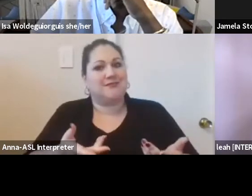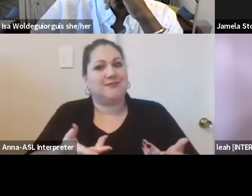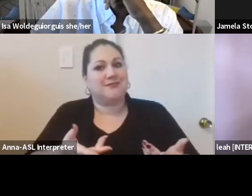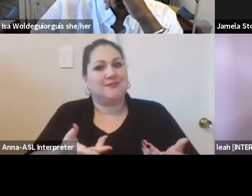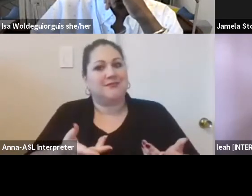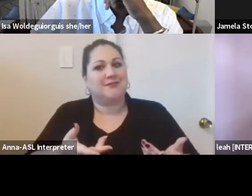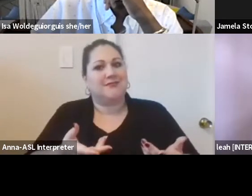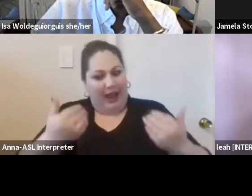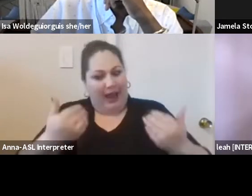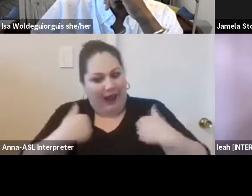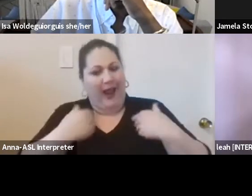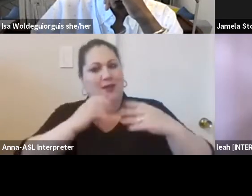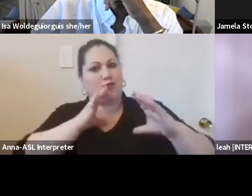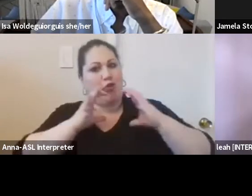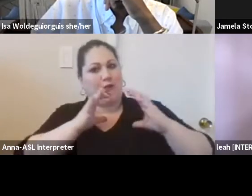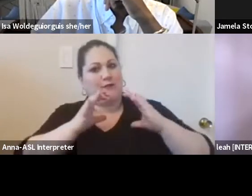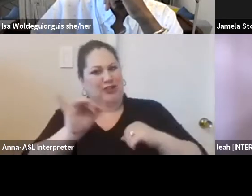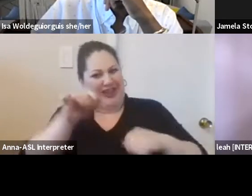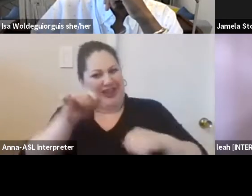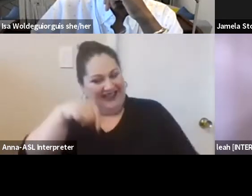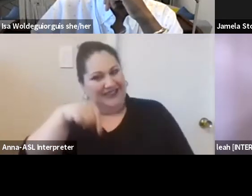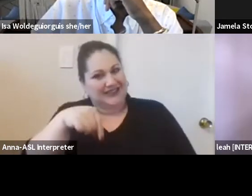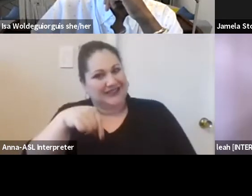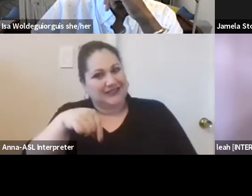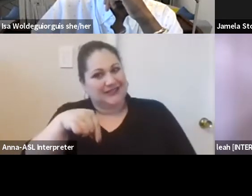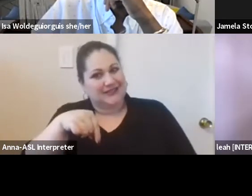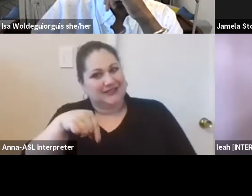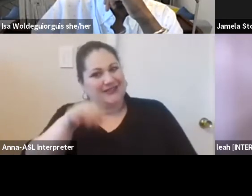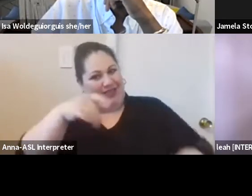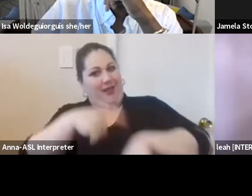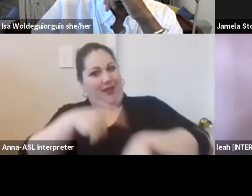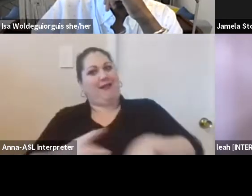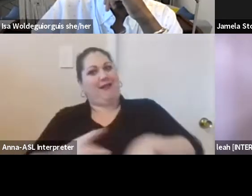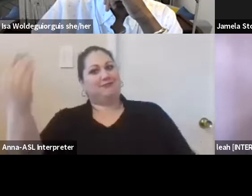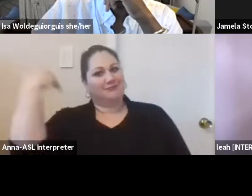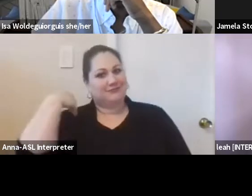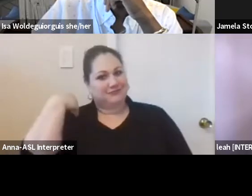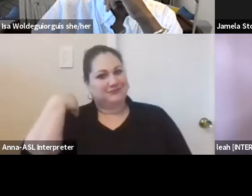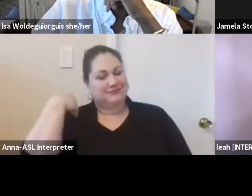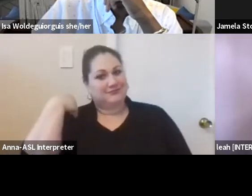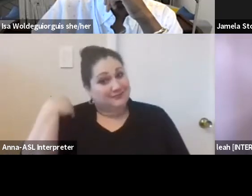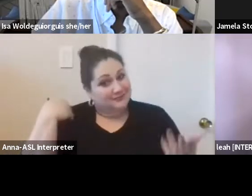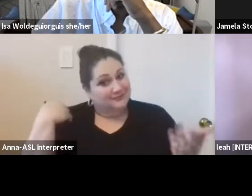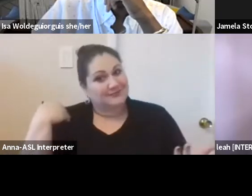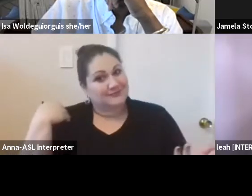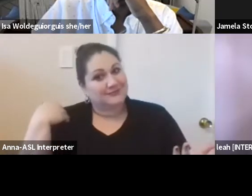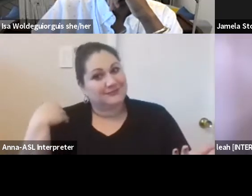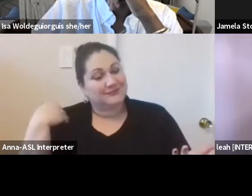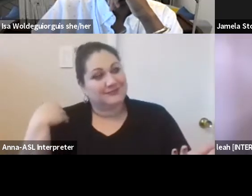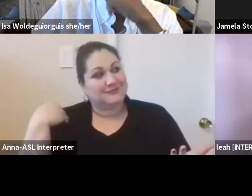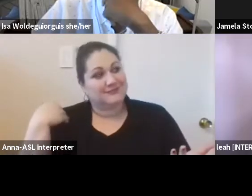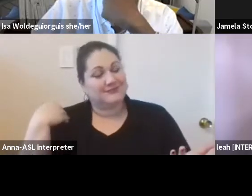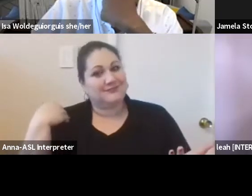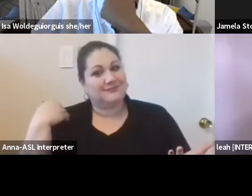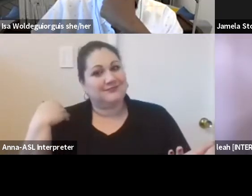this. Pause, let's talk. Let me listen to you, right?